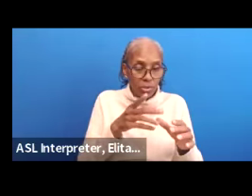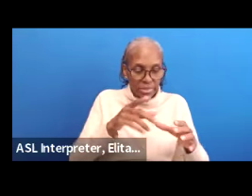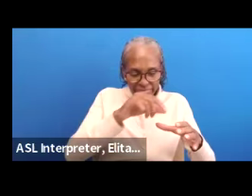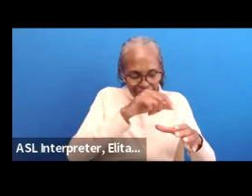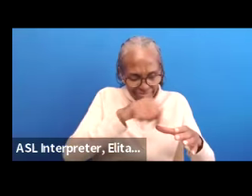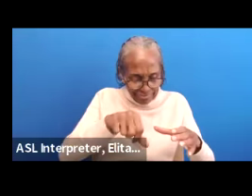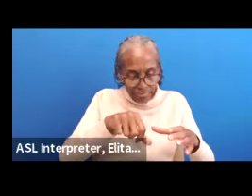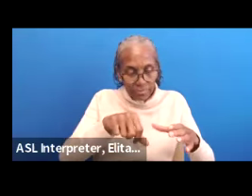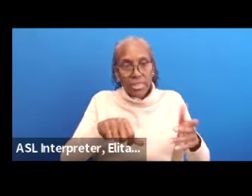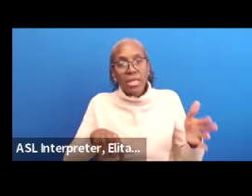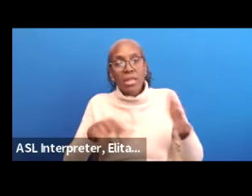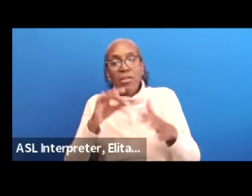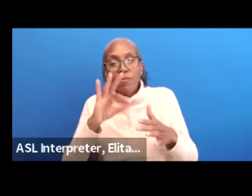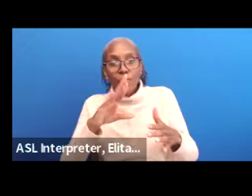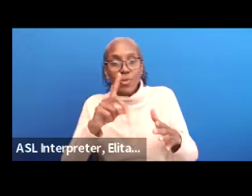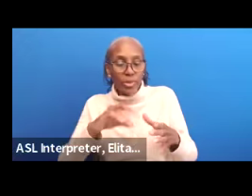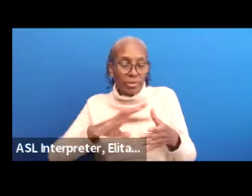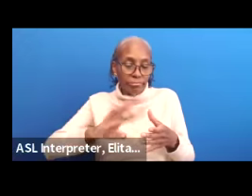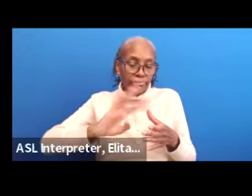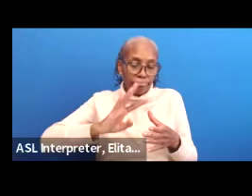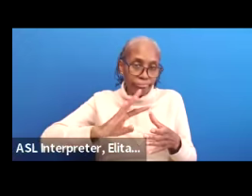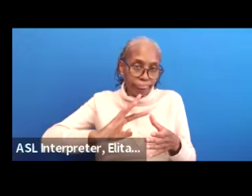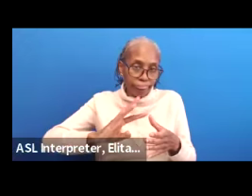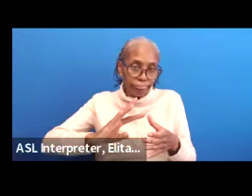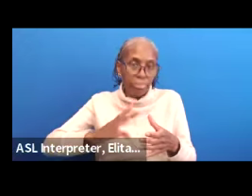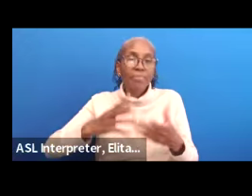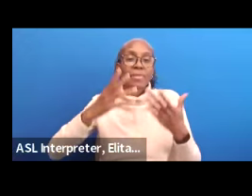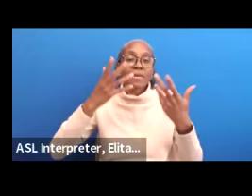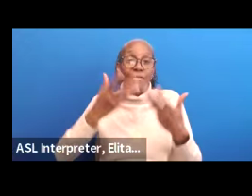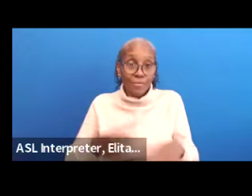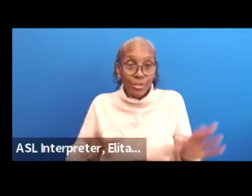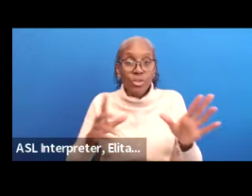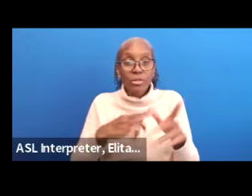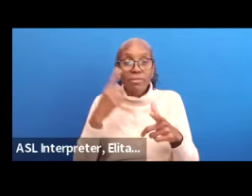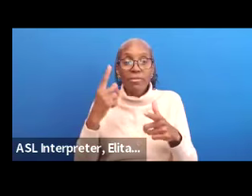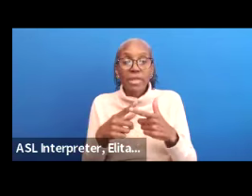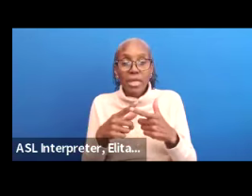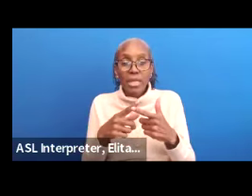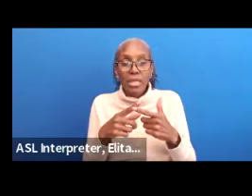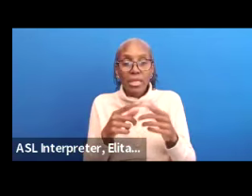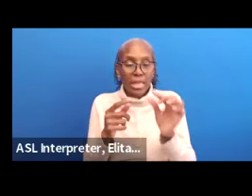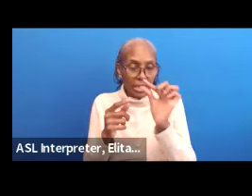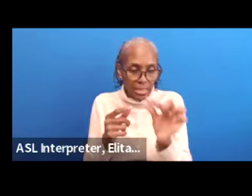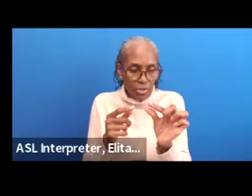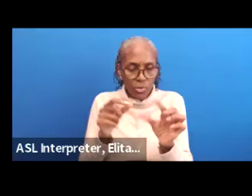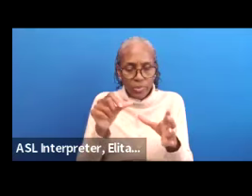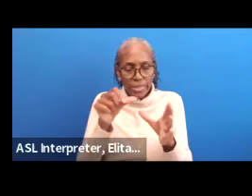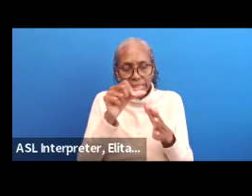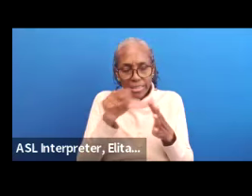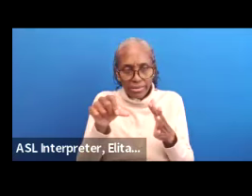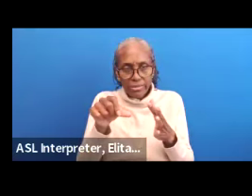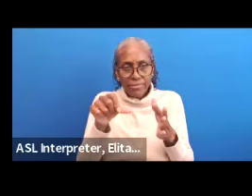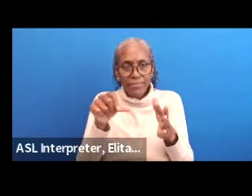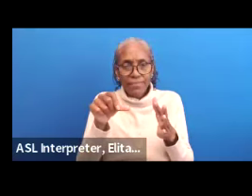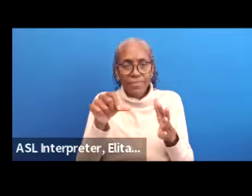then the fluid is drained out, and through that little cut in the spinal